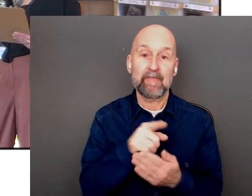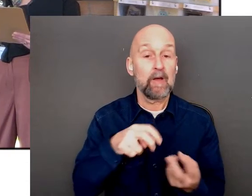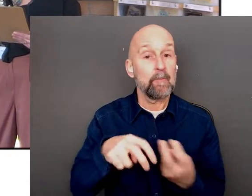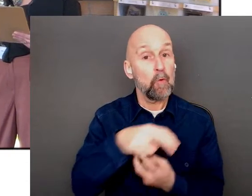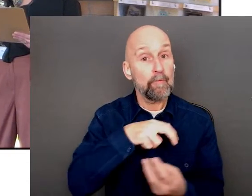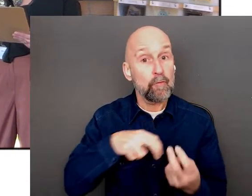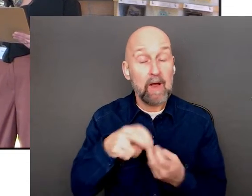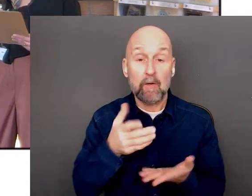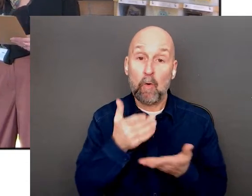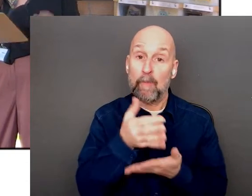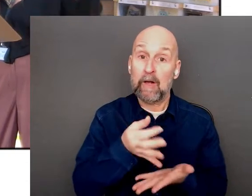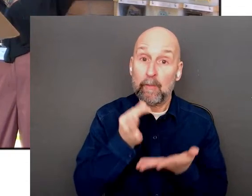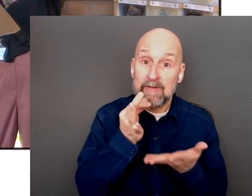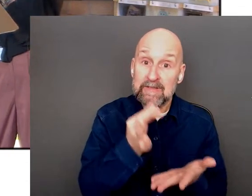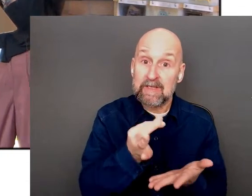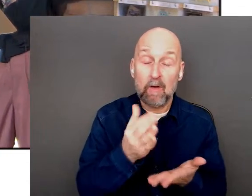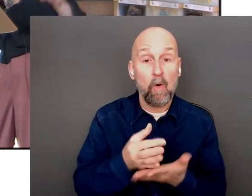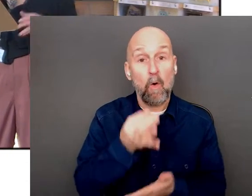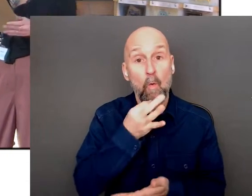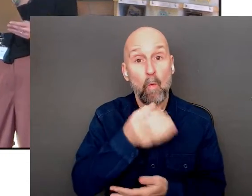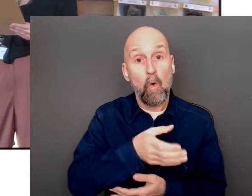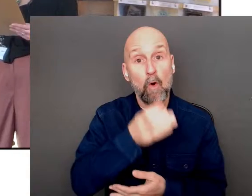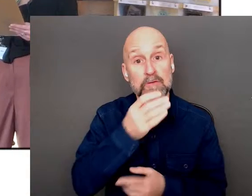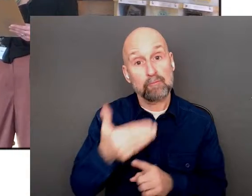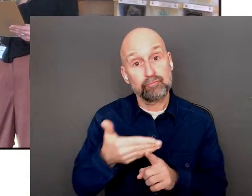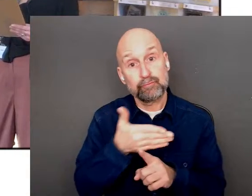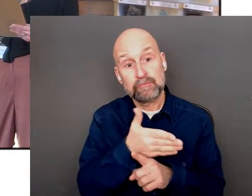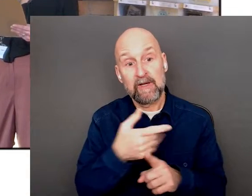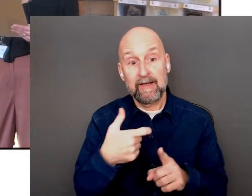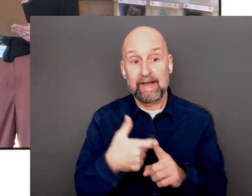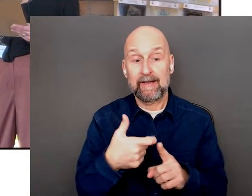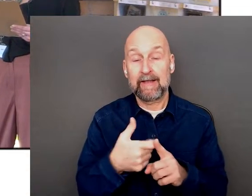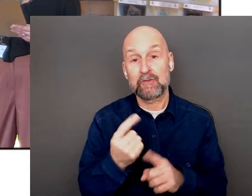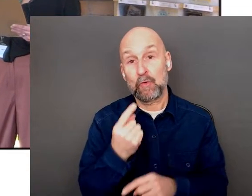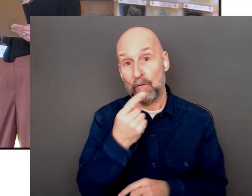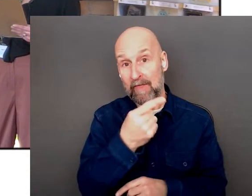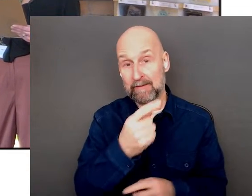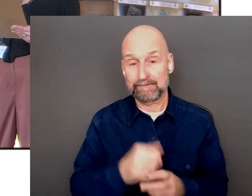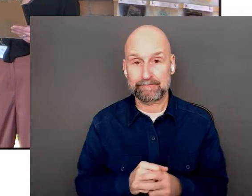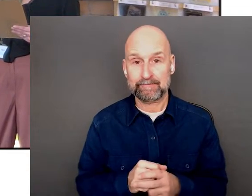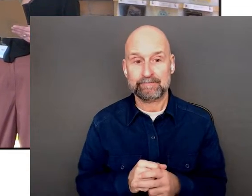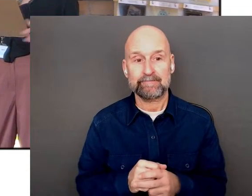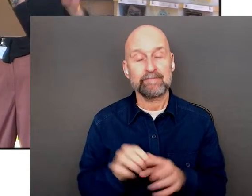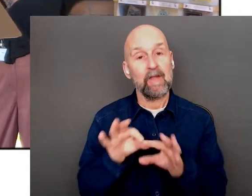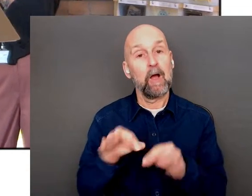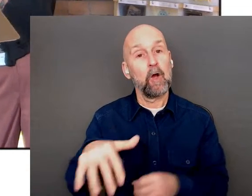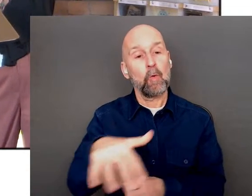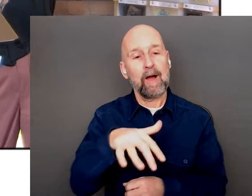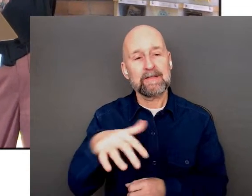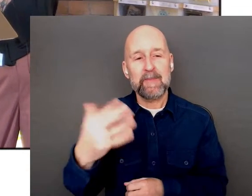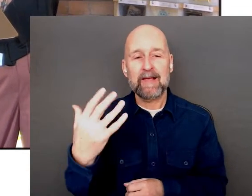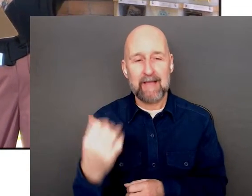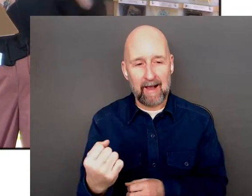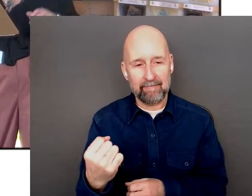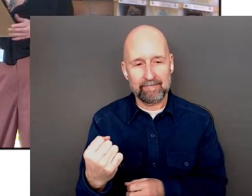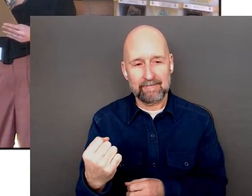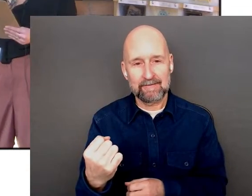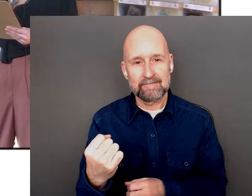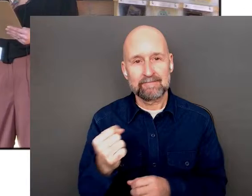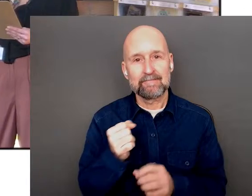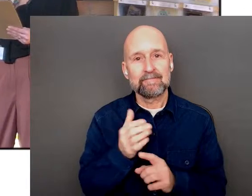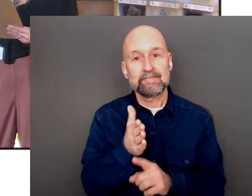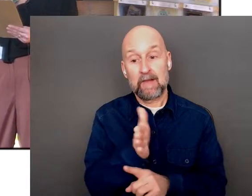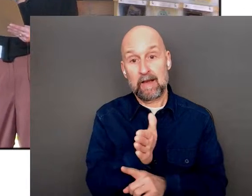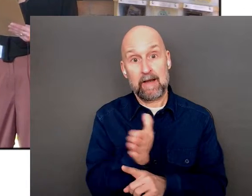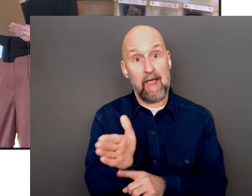tea or grab a glass of water from the kitchen, which is over there. We have a quiet space just next to this space right there to